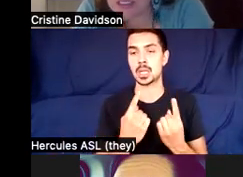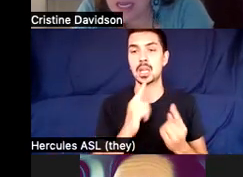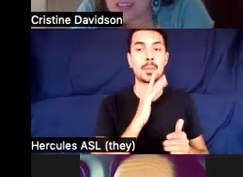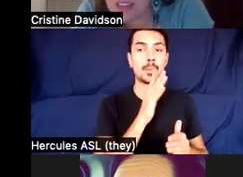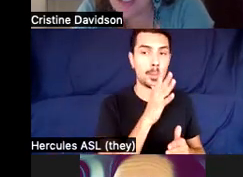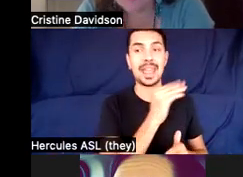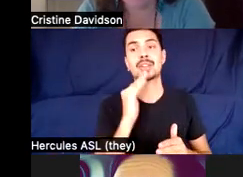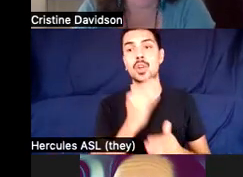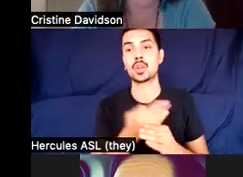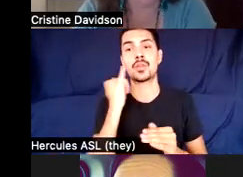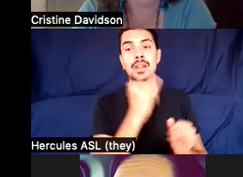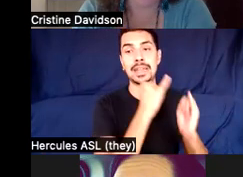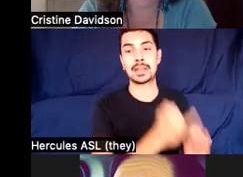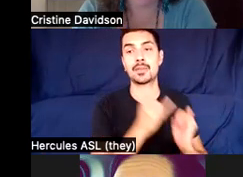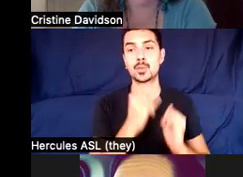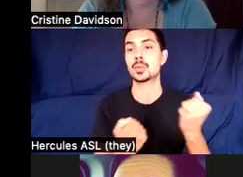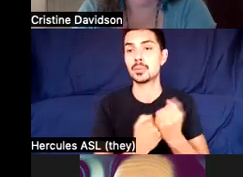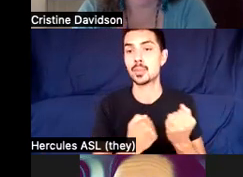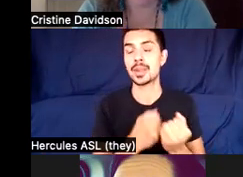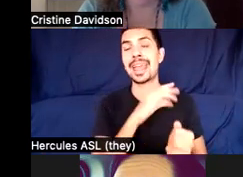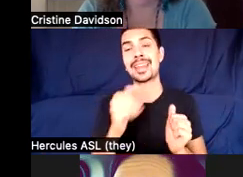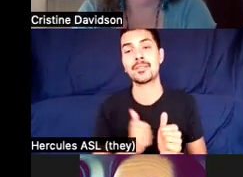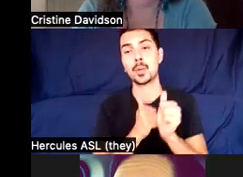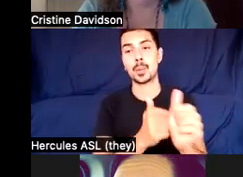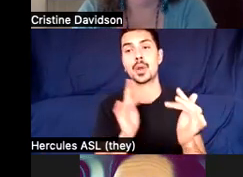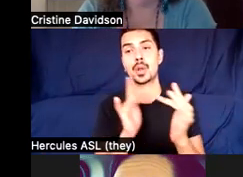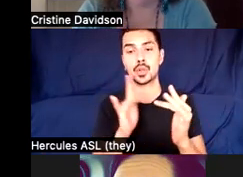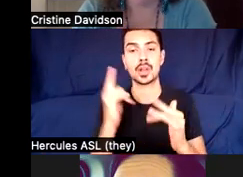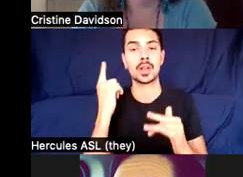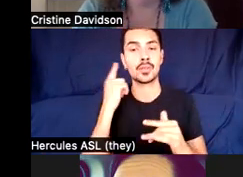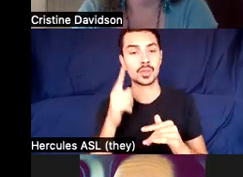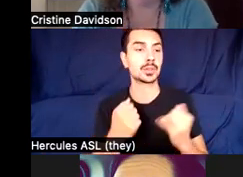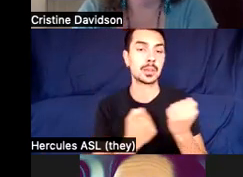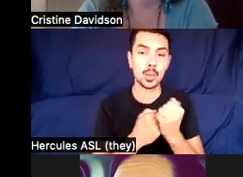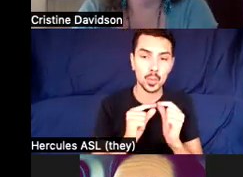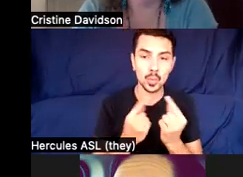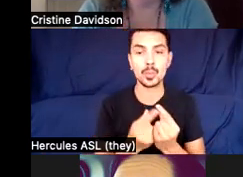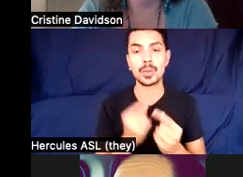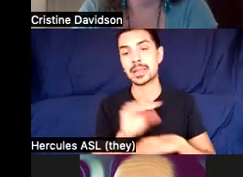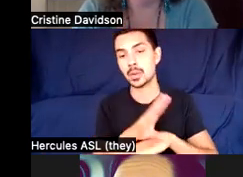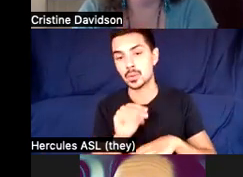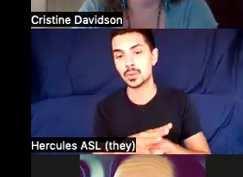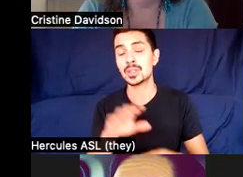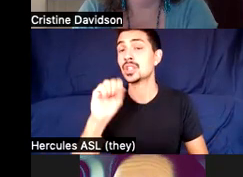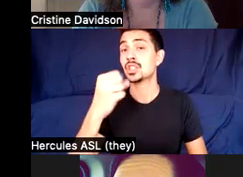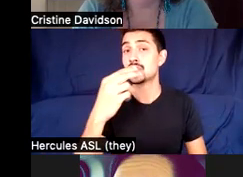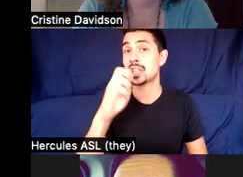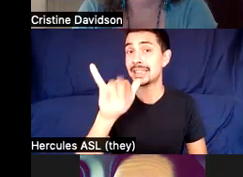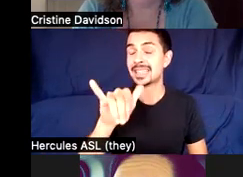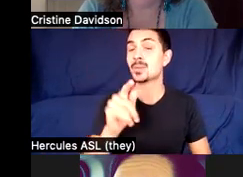in contact, such as support groups and counseling. So yeah, so Shelley may need a different kind of advocacy than Maddie,